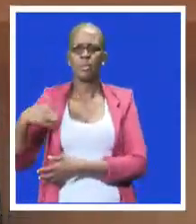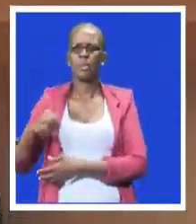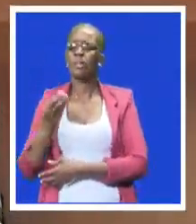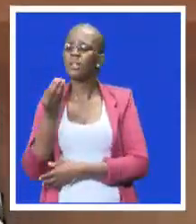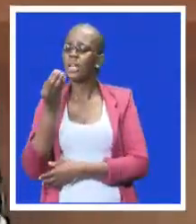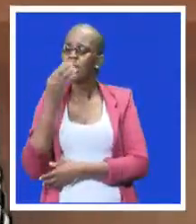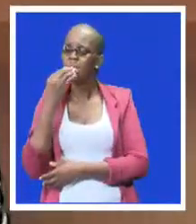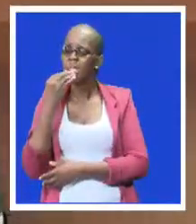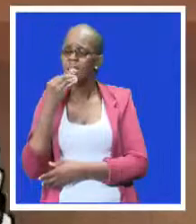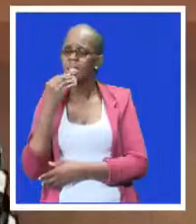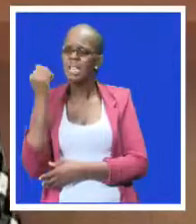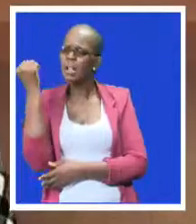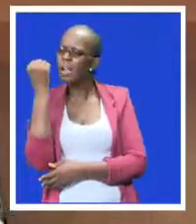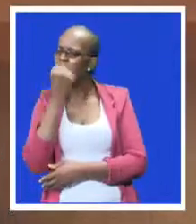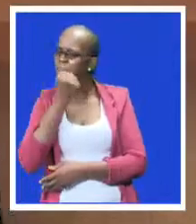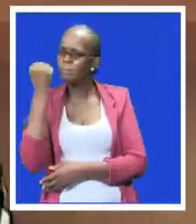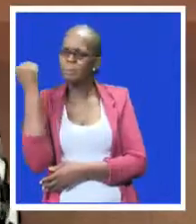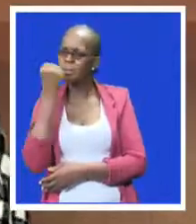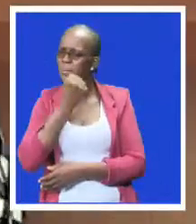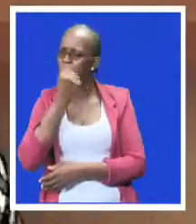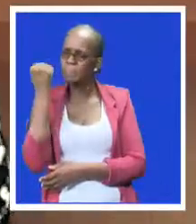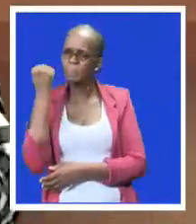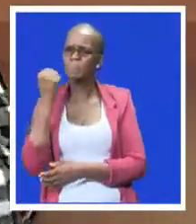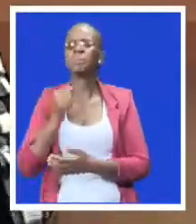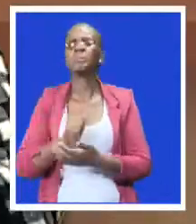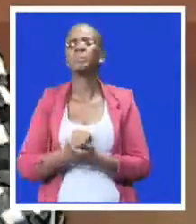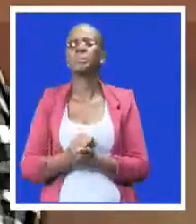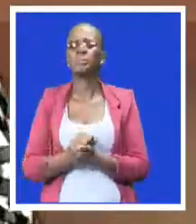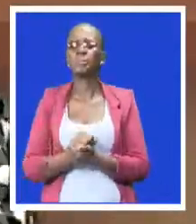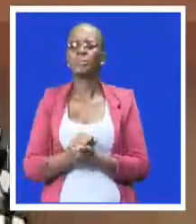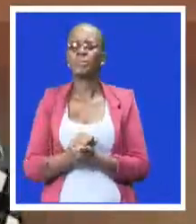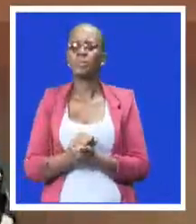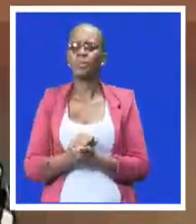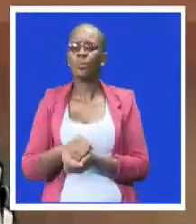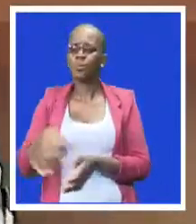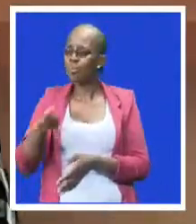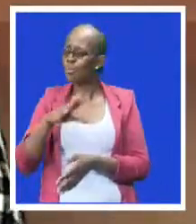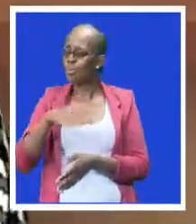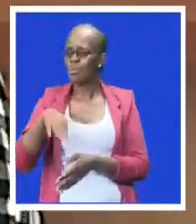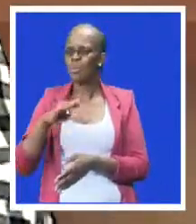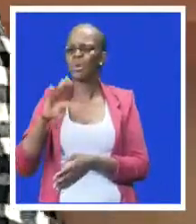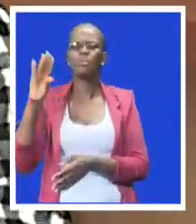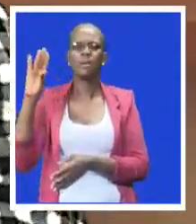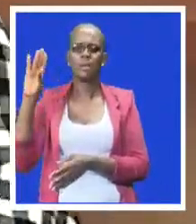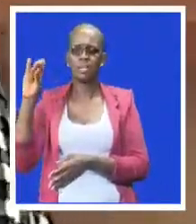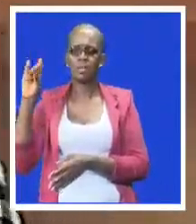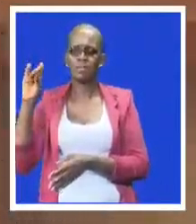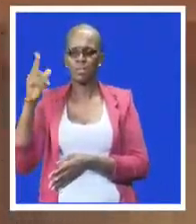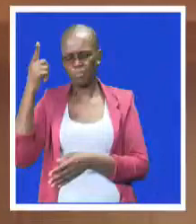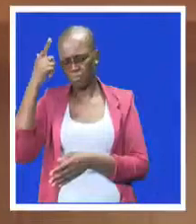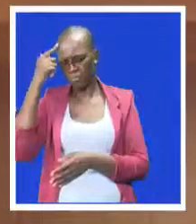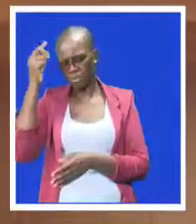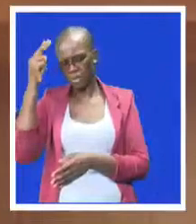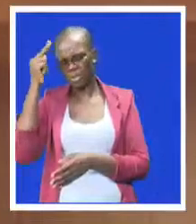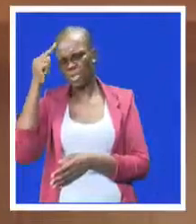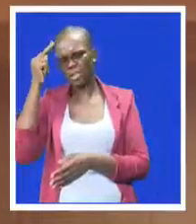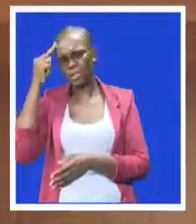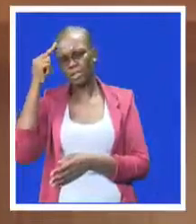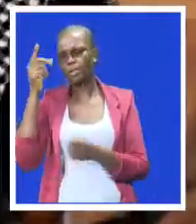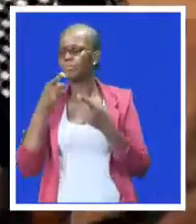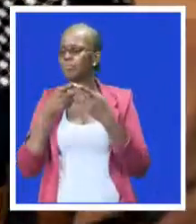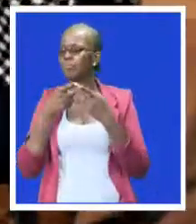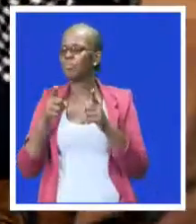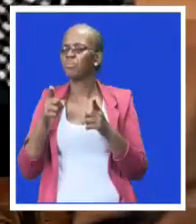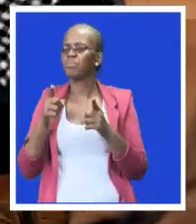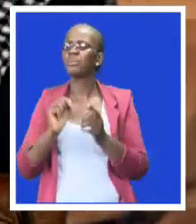both eat plants and other animals. So animals are just different. Now let's go on and say